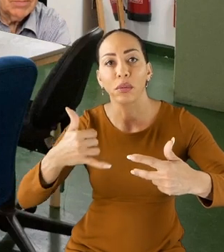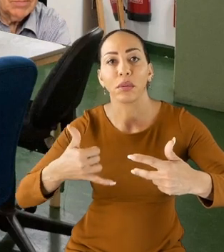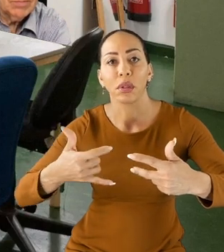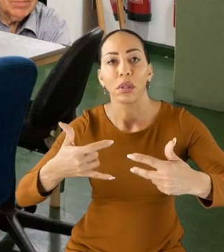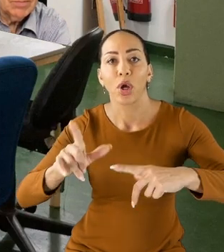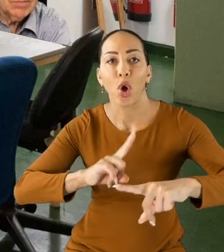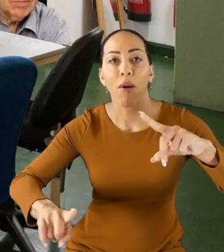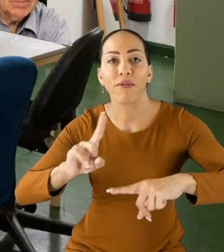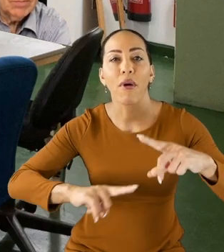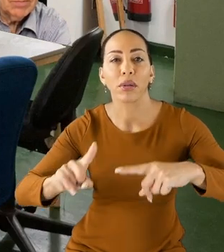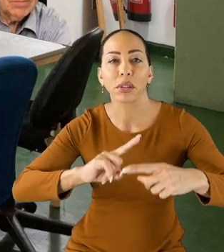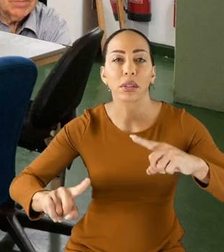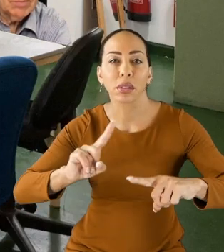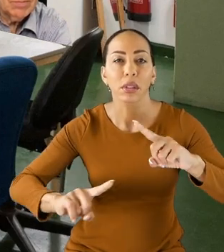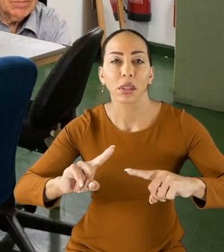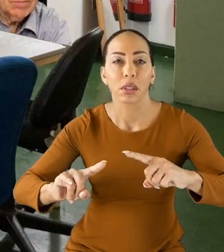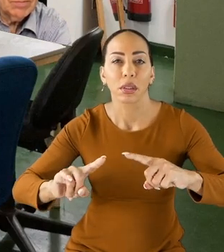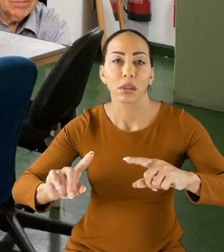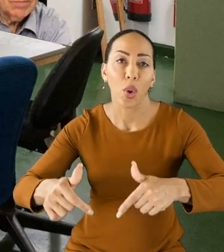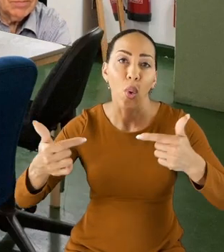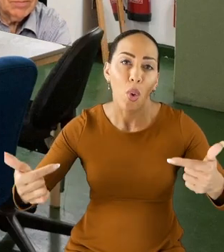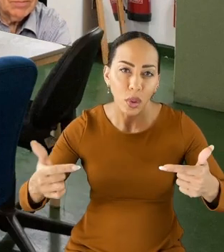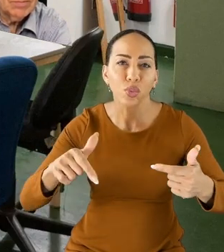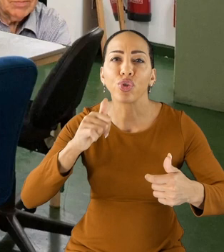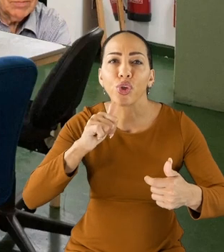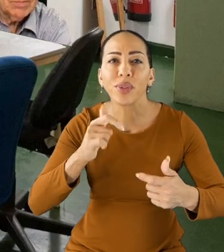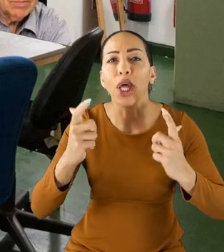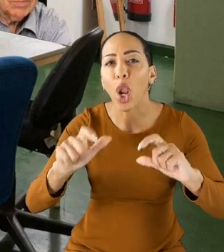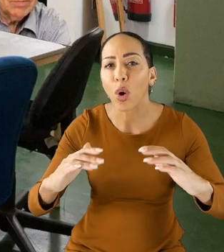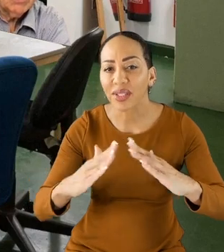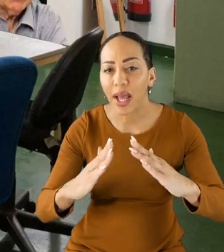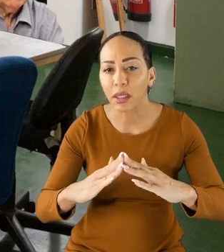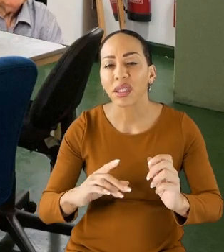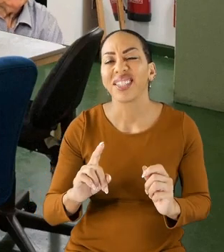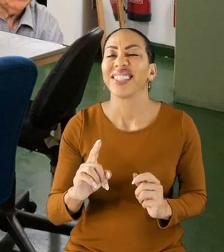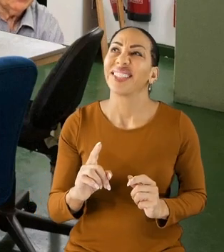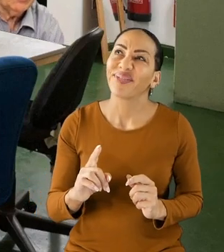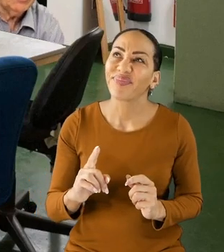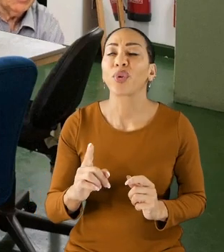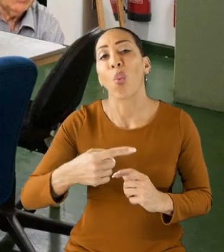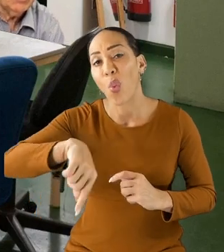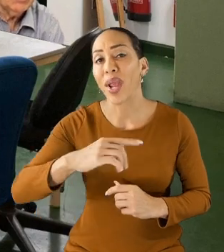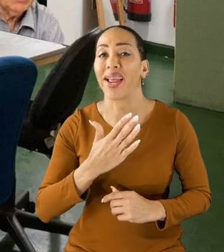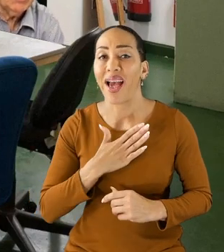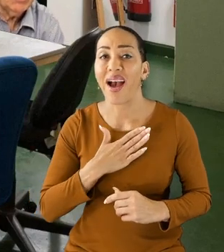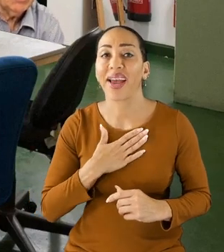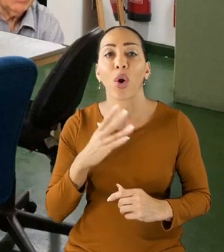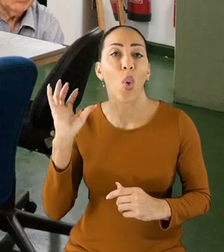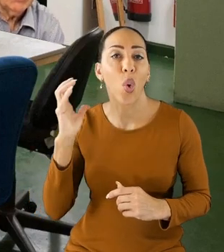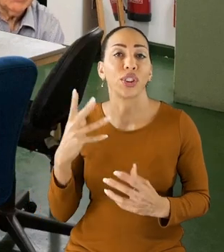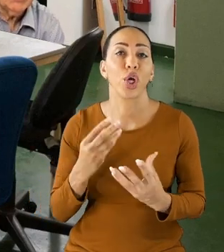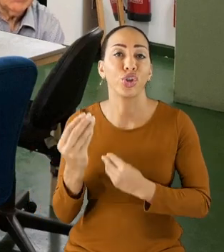was early in lockdown. I think, though, from my perspective, that we've always tried to have the audio description creatively